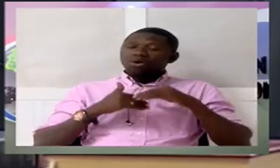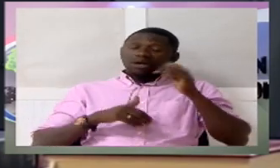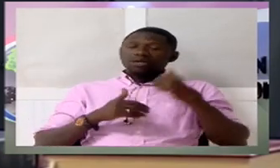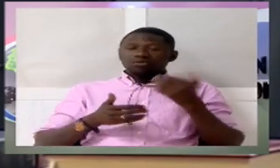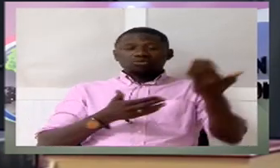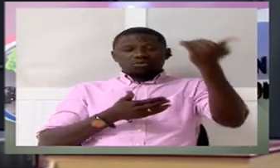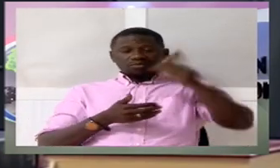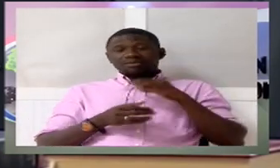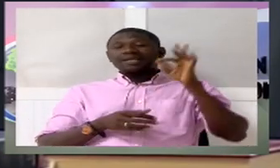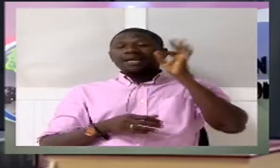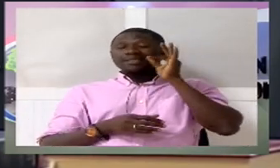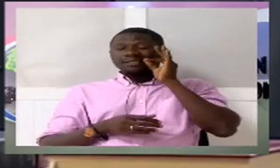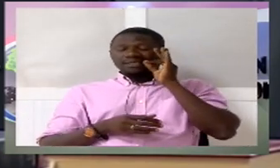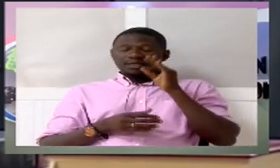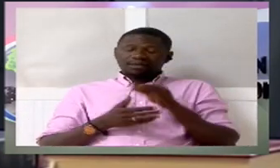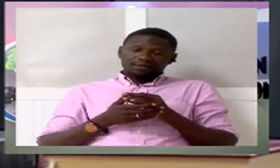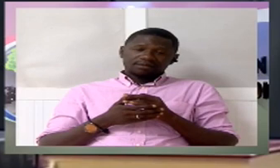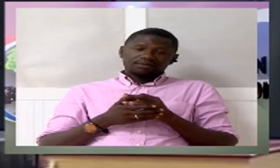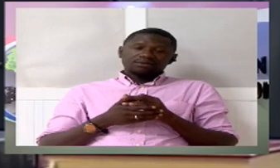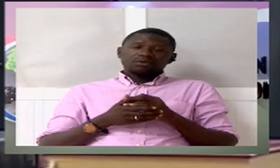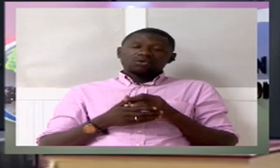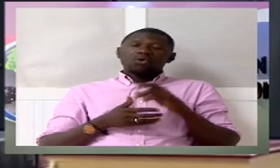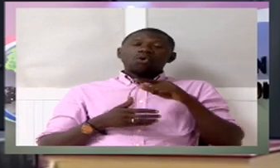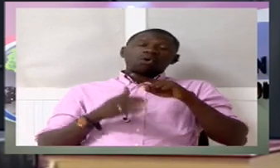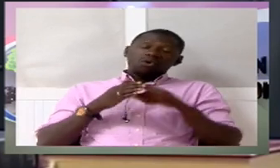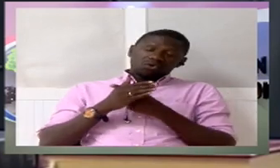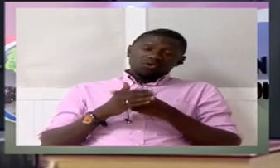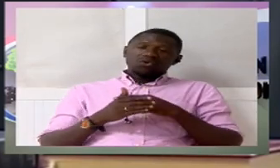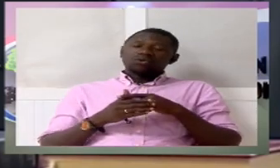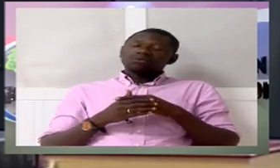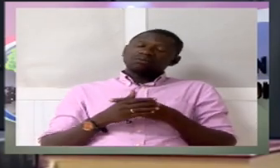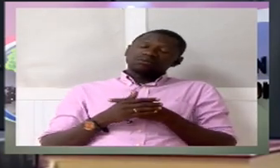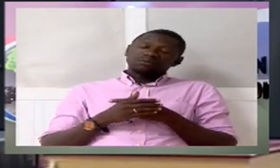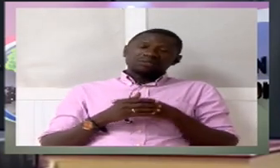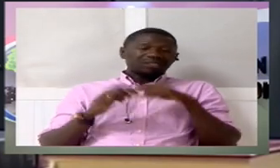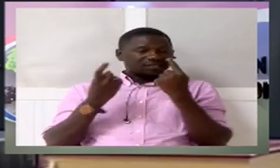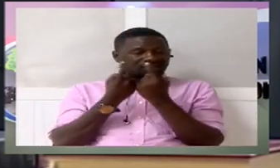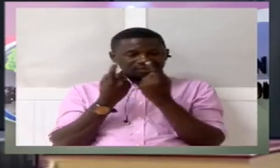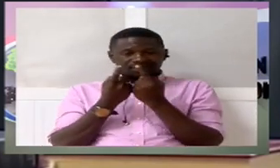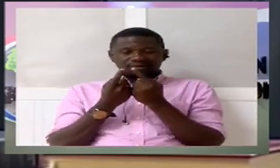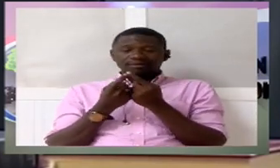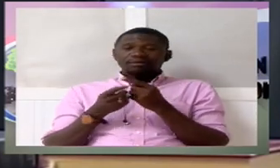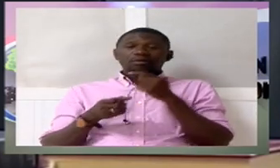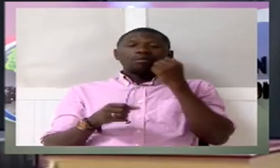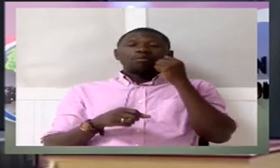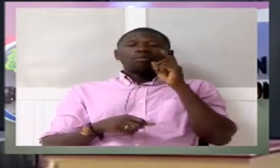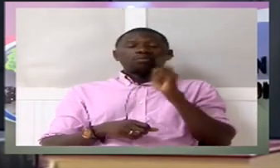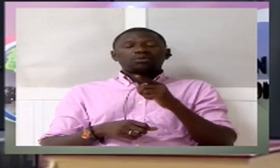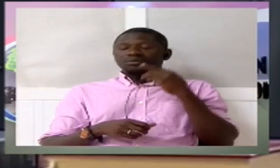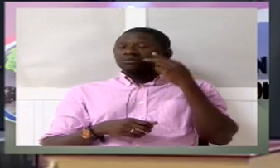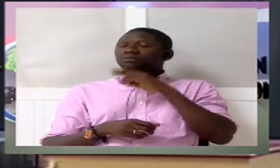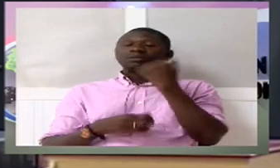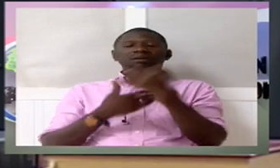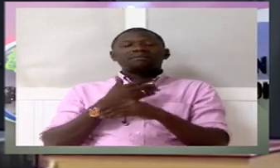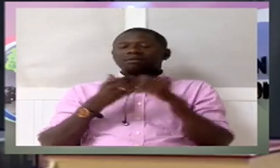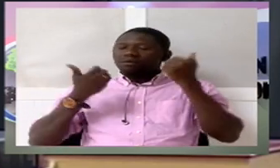an answer ni fintina ni jabiro e fintina or solution waranto e jaralo ni jaralo e finti but they never did bar iman